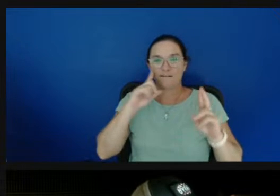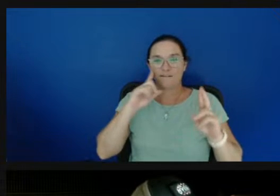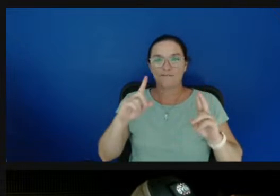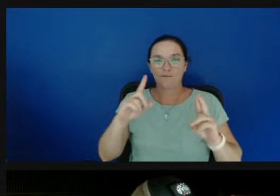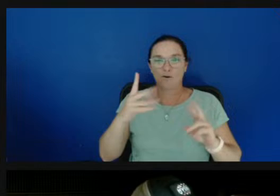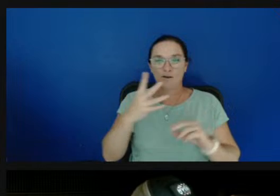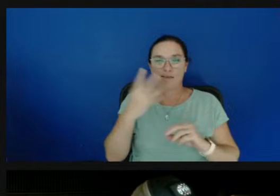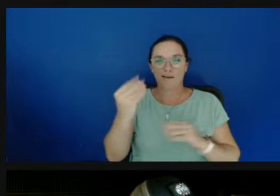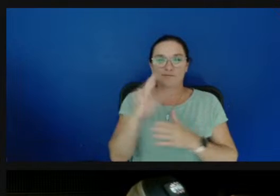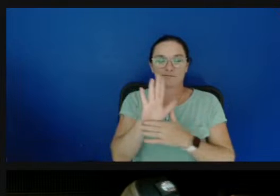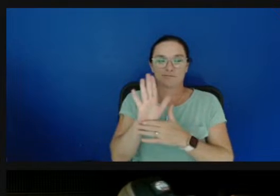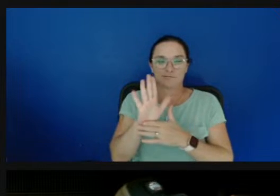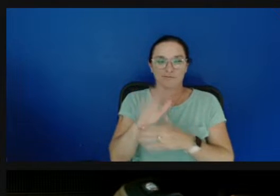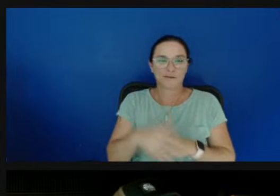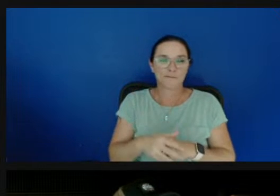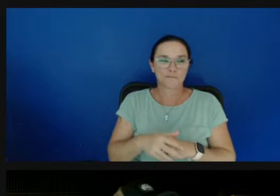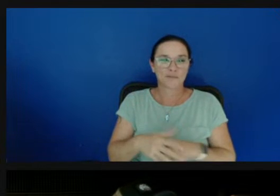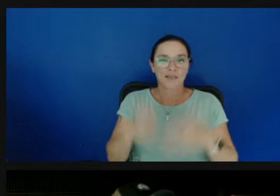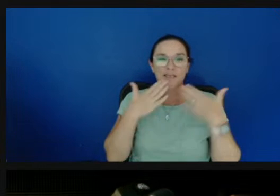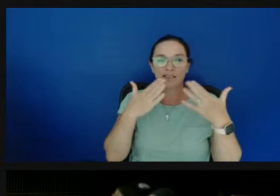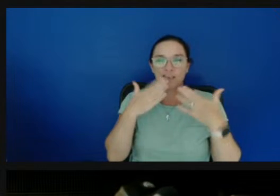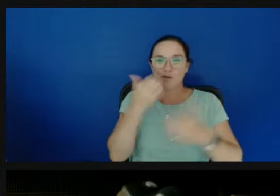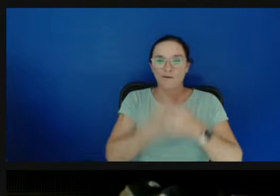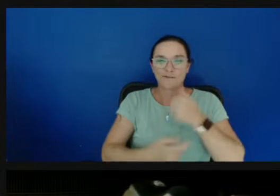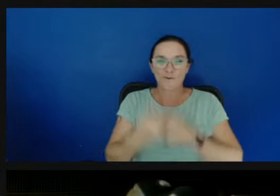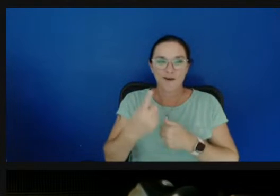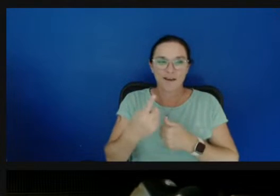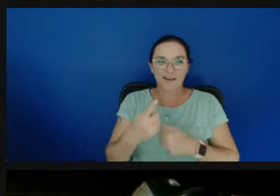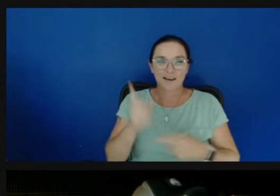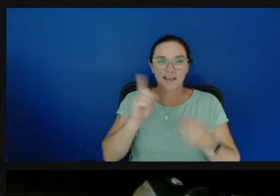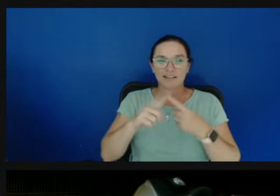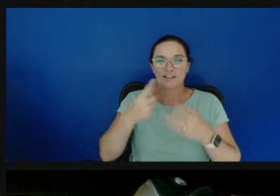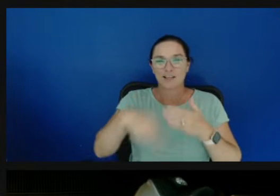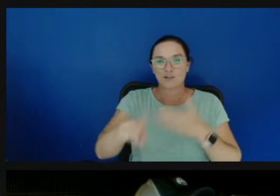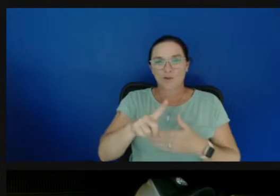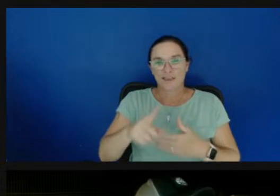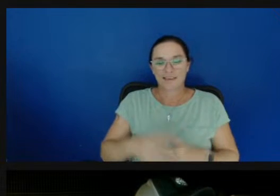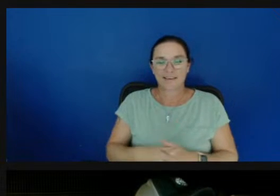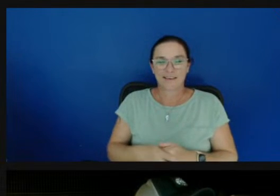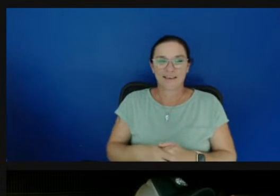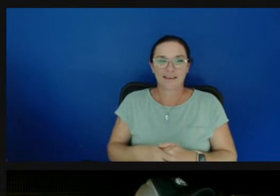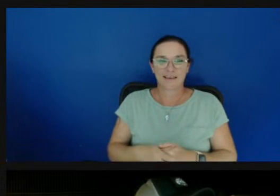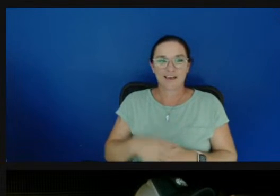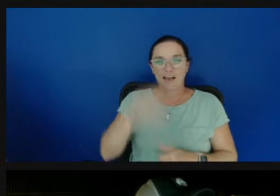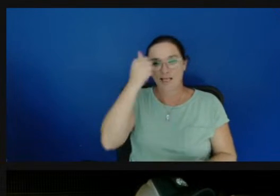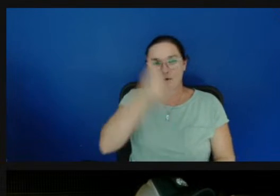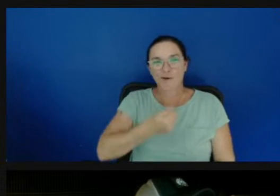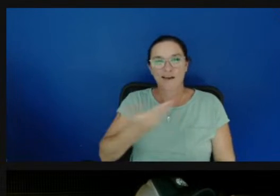And that said, mahalo, everybody. Until next week, aloha.